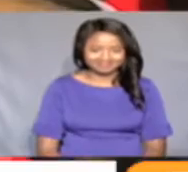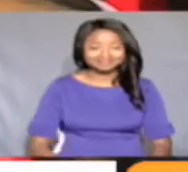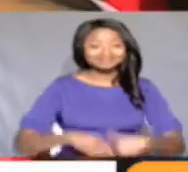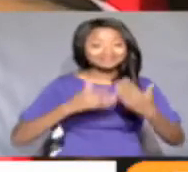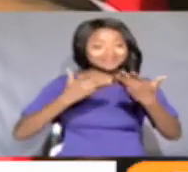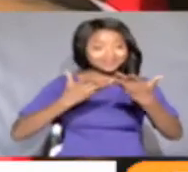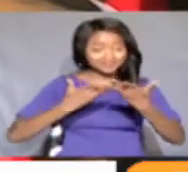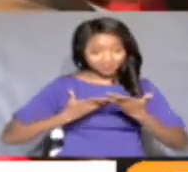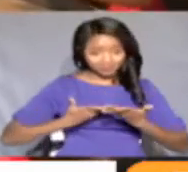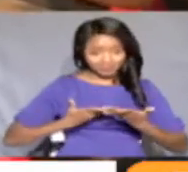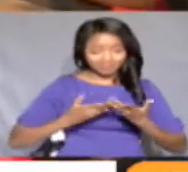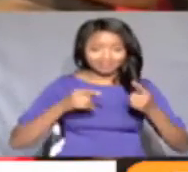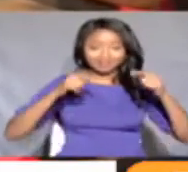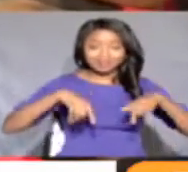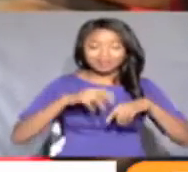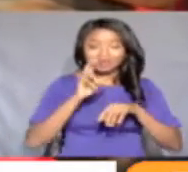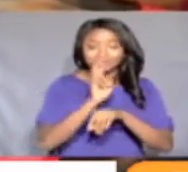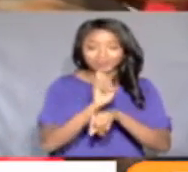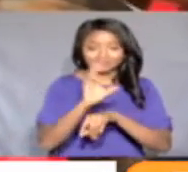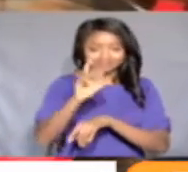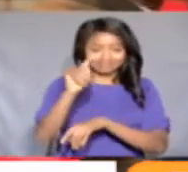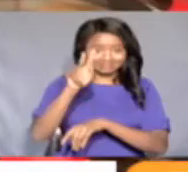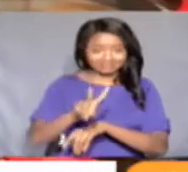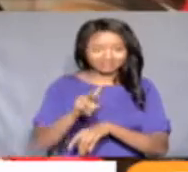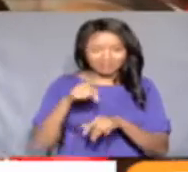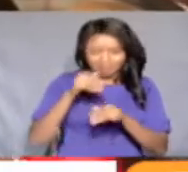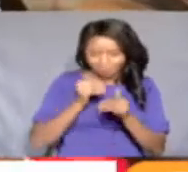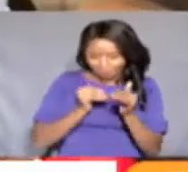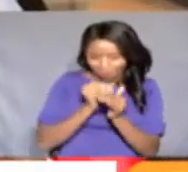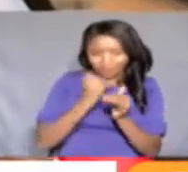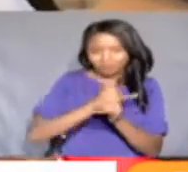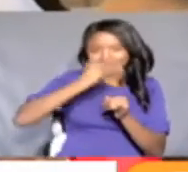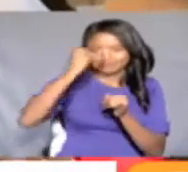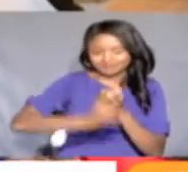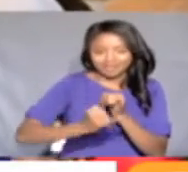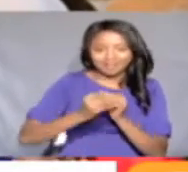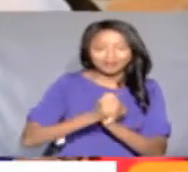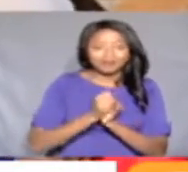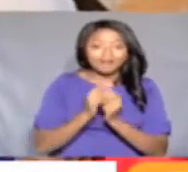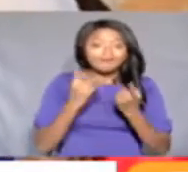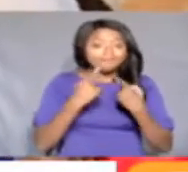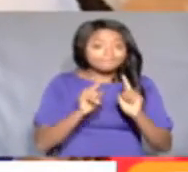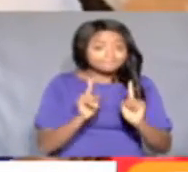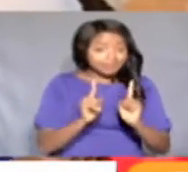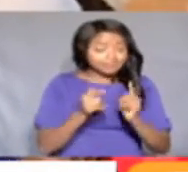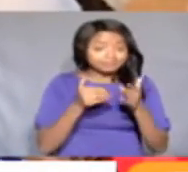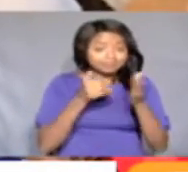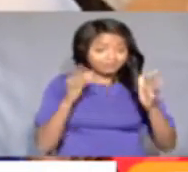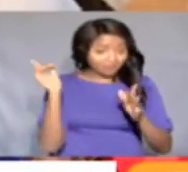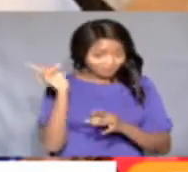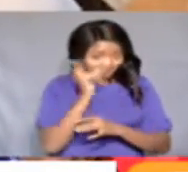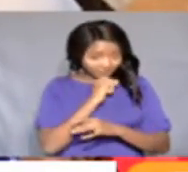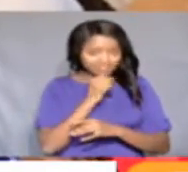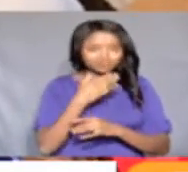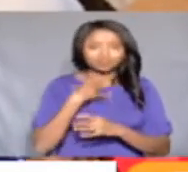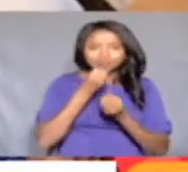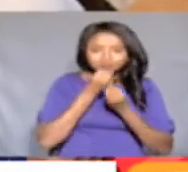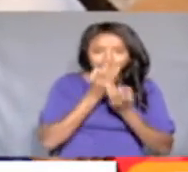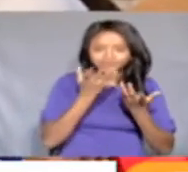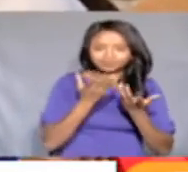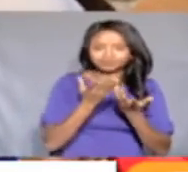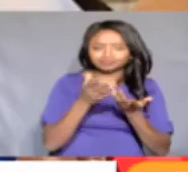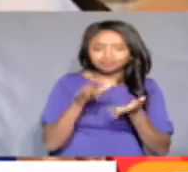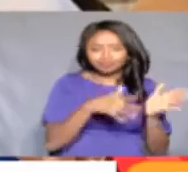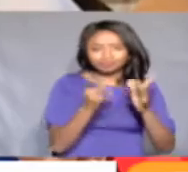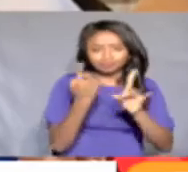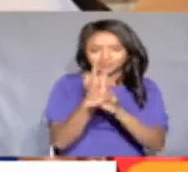Karibu tena, unaendelea kutazama Citizen Town Hall, tuko katika dakika za lala salama, lakini kabla ya kumalizia tunataka kuwapatia nafasi